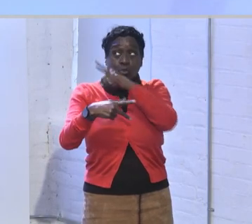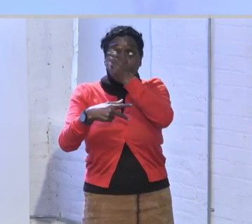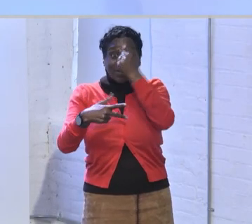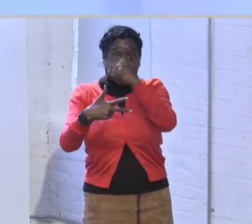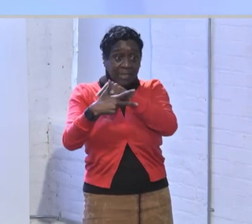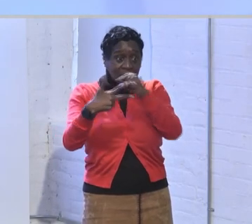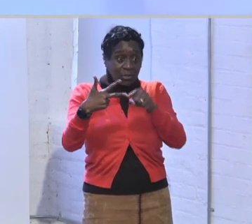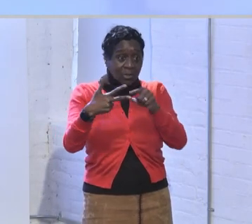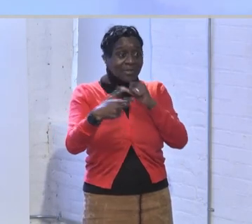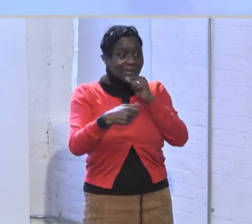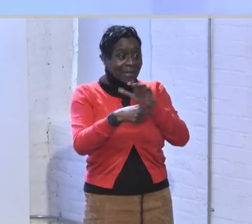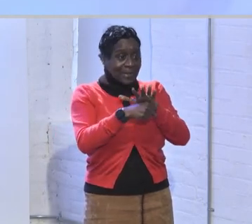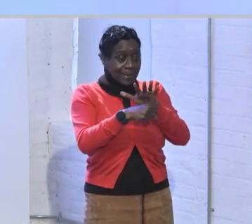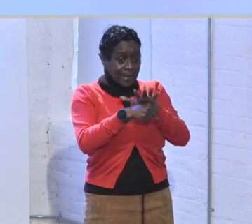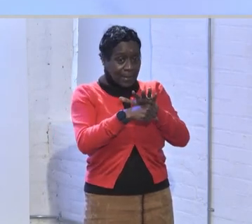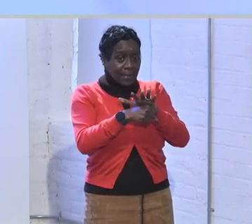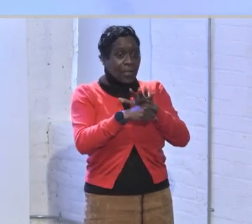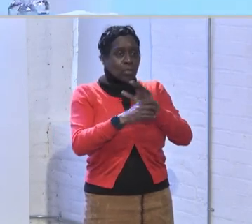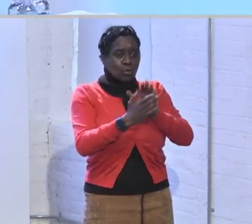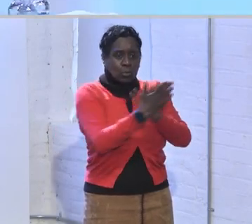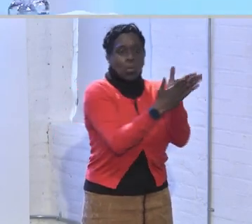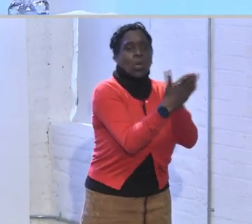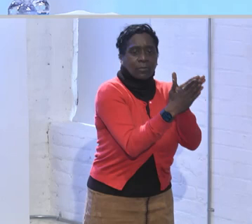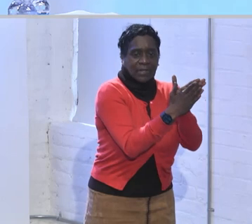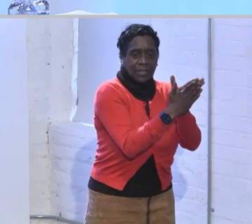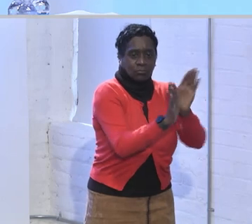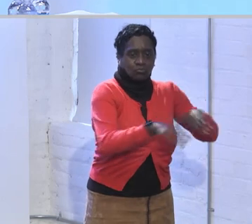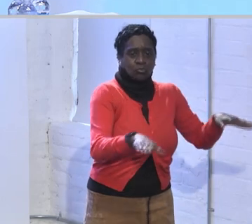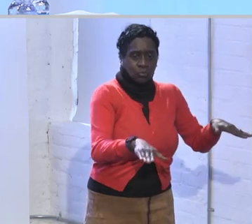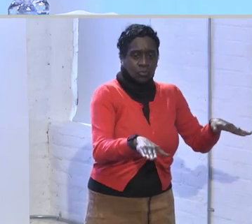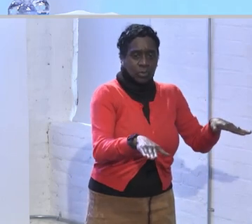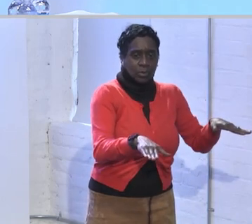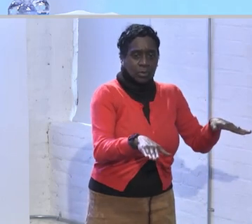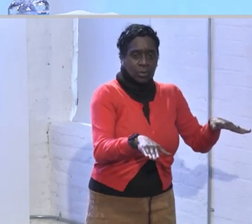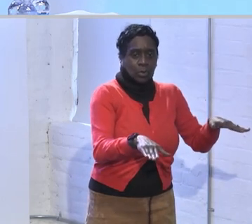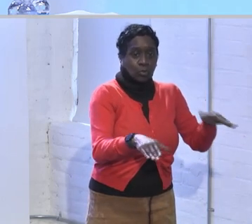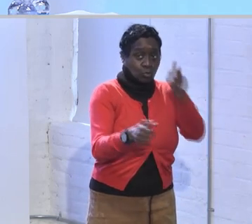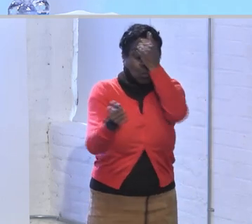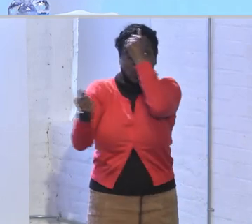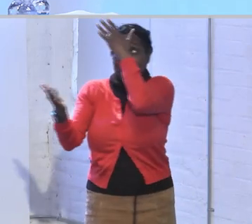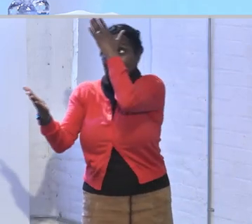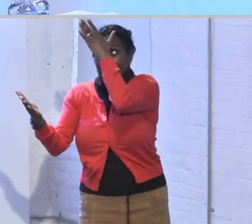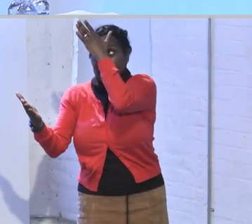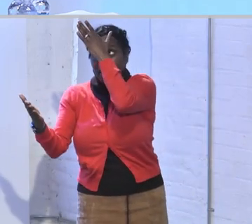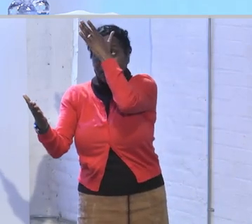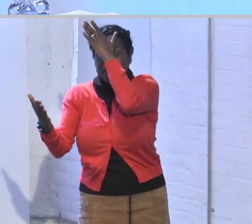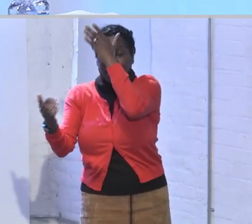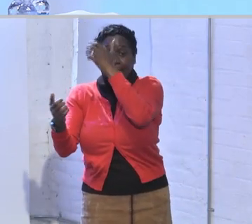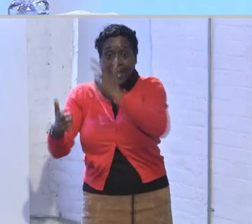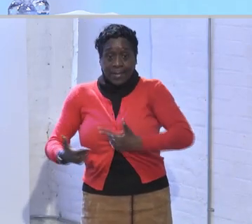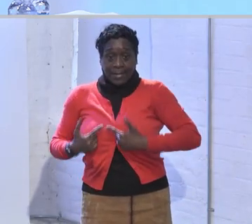is not enough to motivate our children to obey him and live for him.